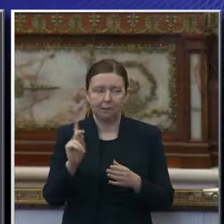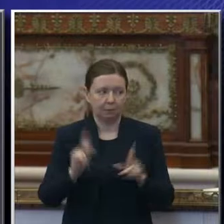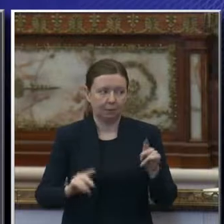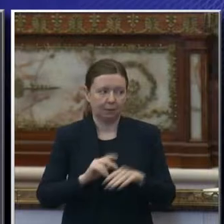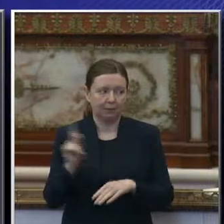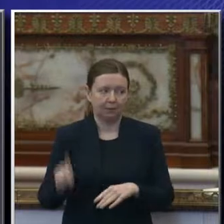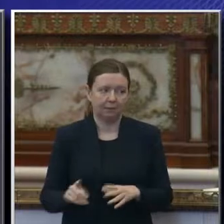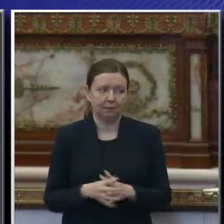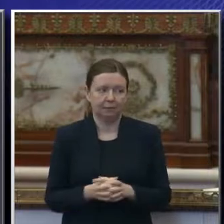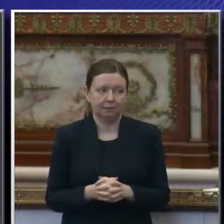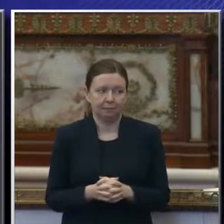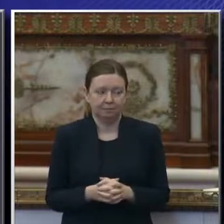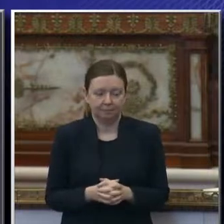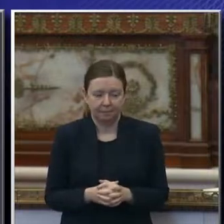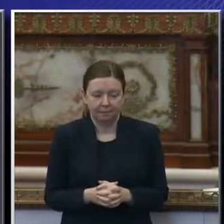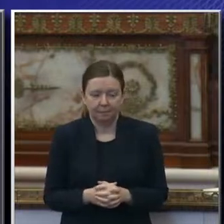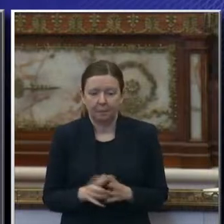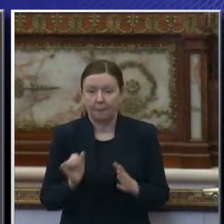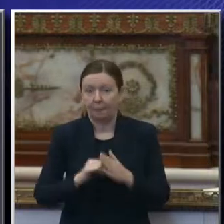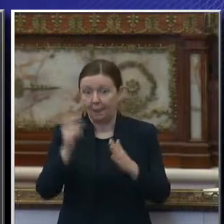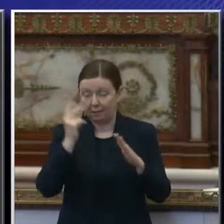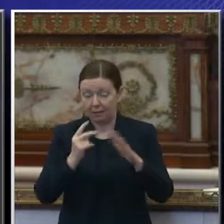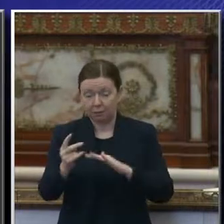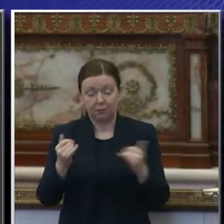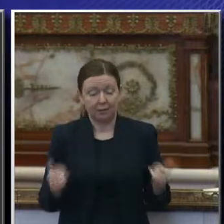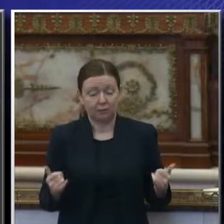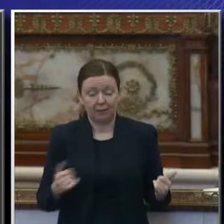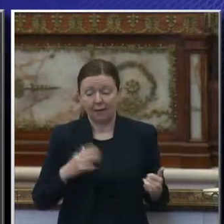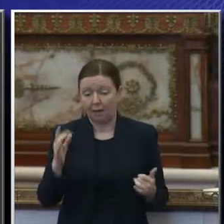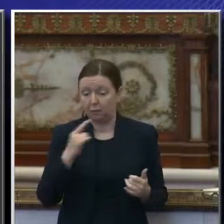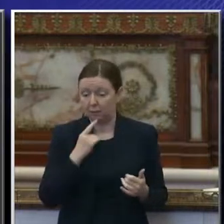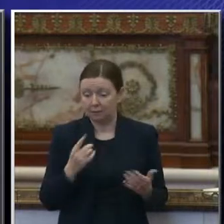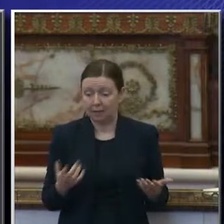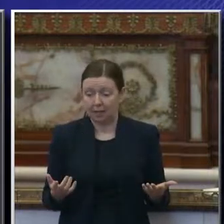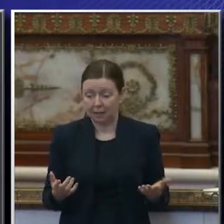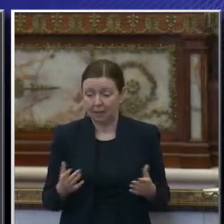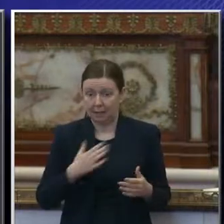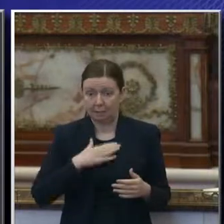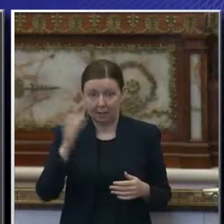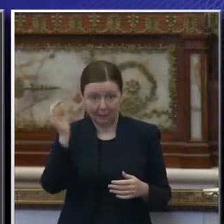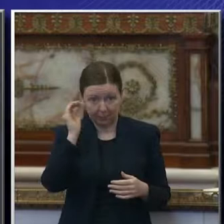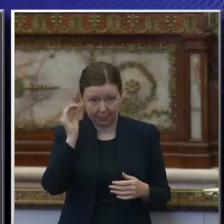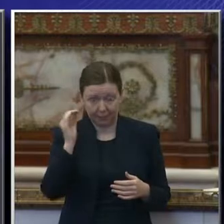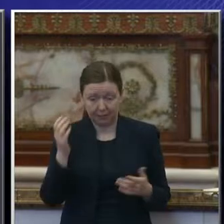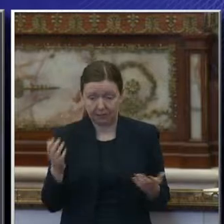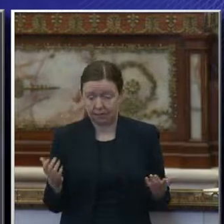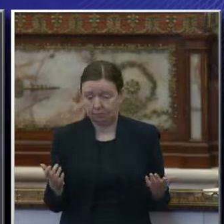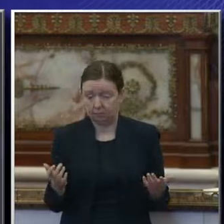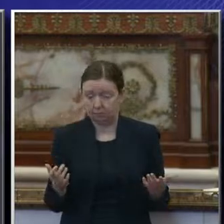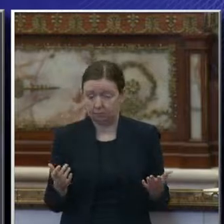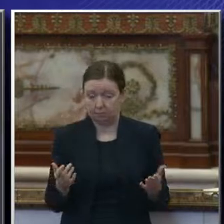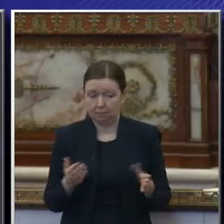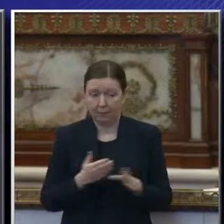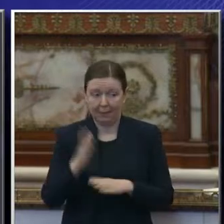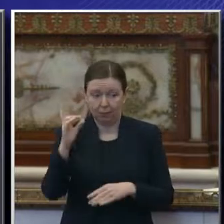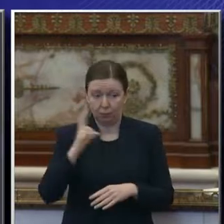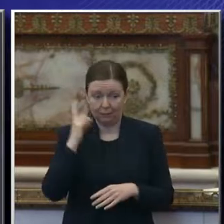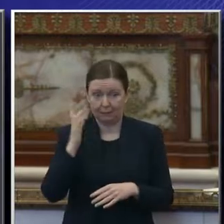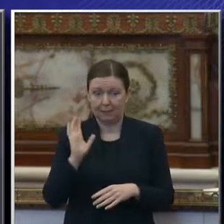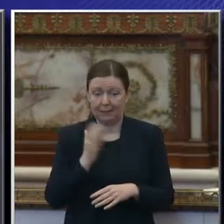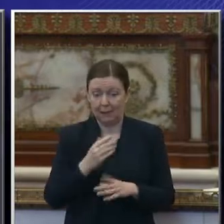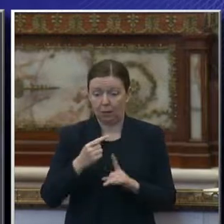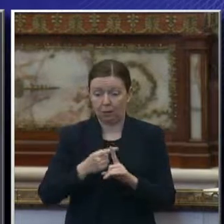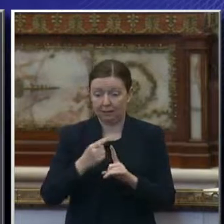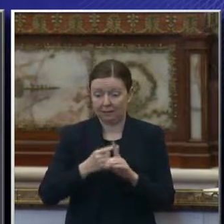residents? That's a projection right now. I would say, in my opinion, the main reason our